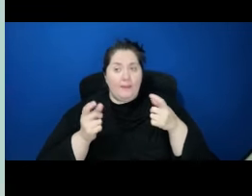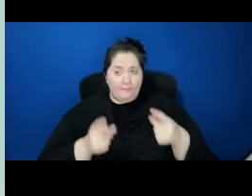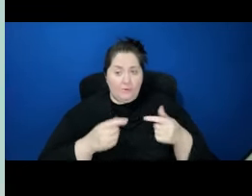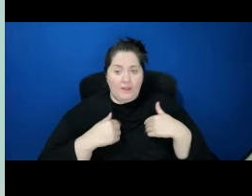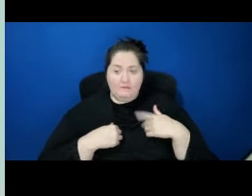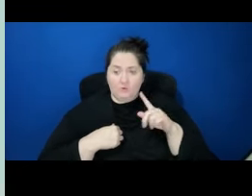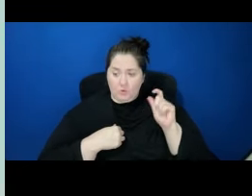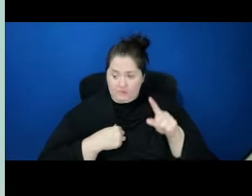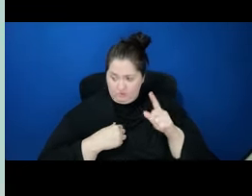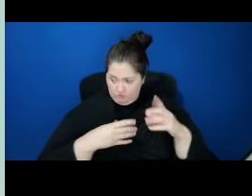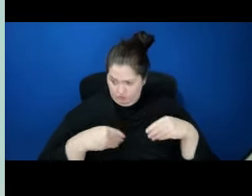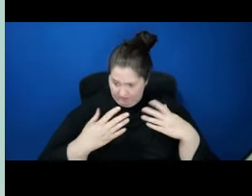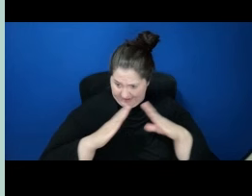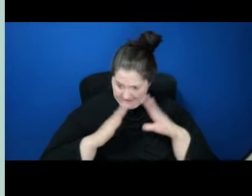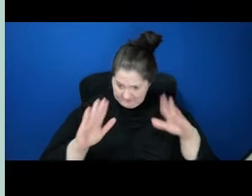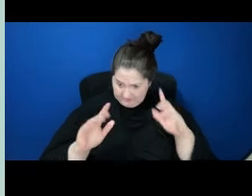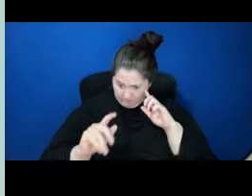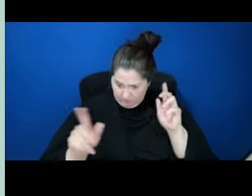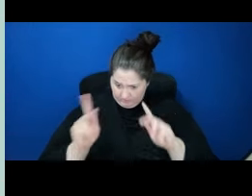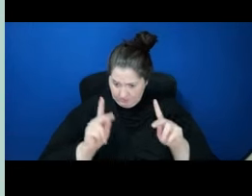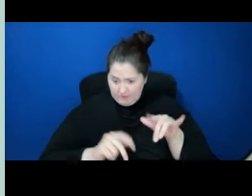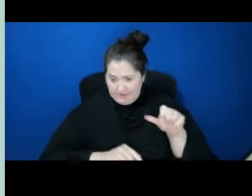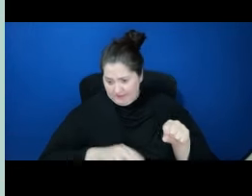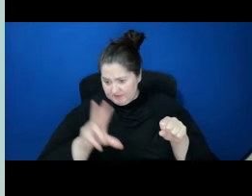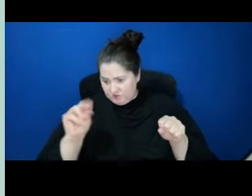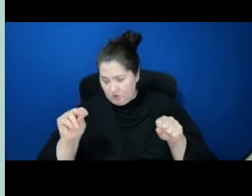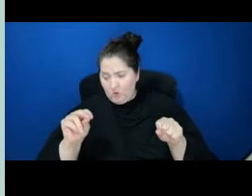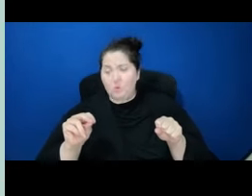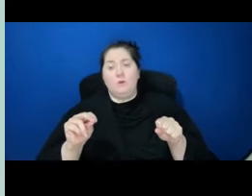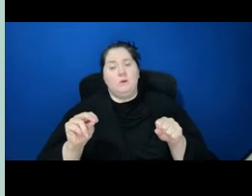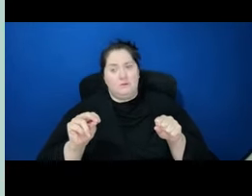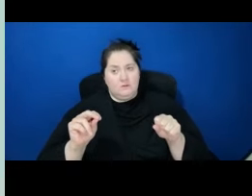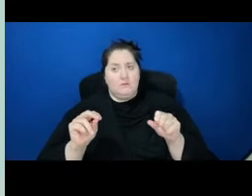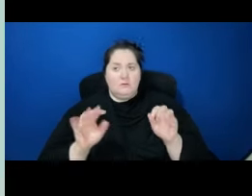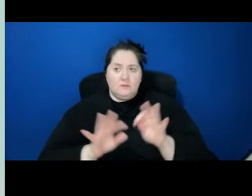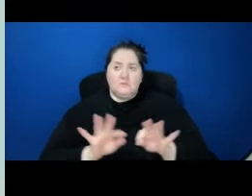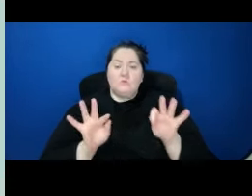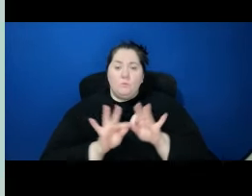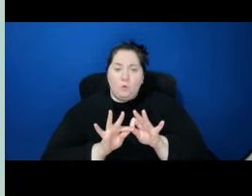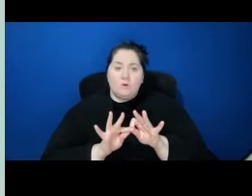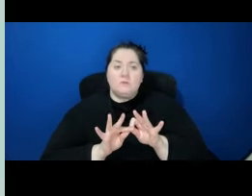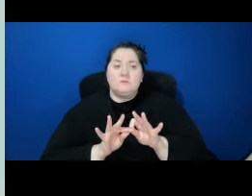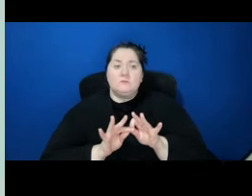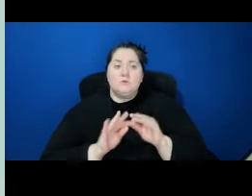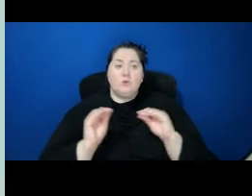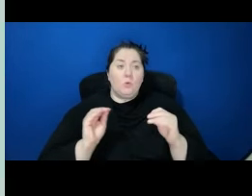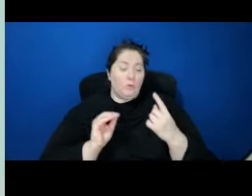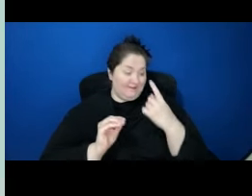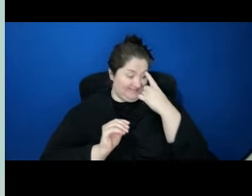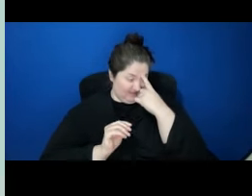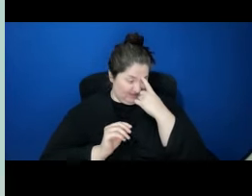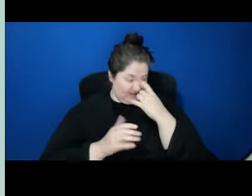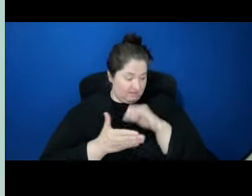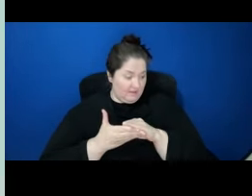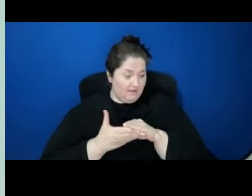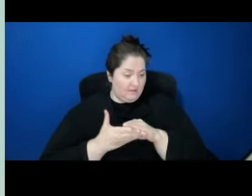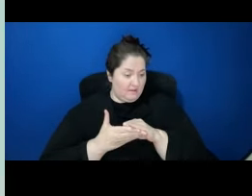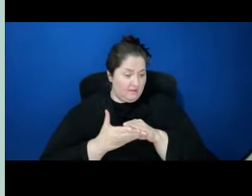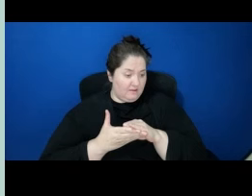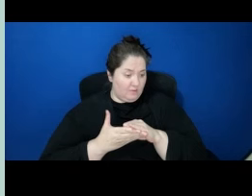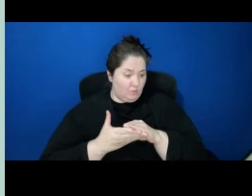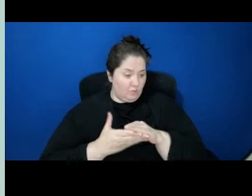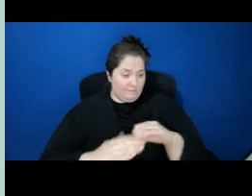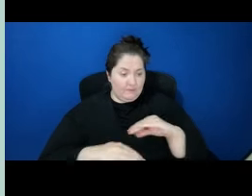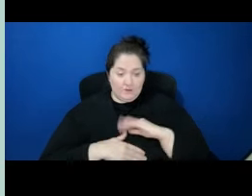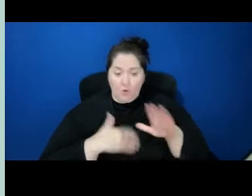question of should we provide housing for those people or not? And I think it is important. So while certainly nobody's ever thinking that we're going to meet all